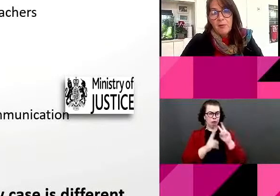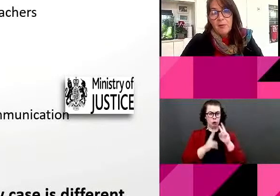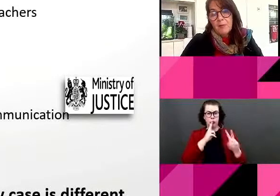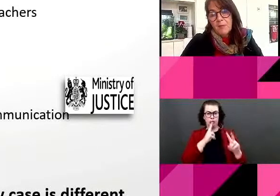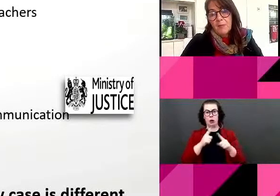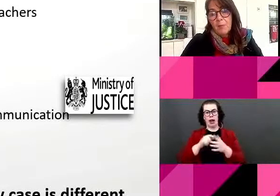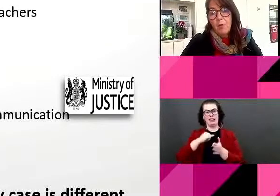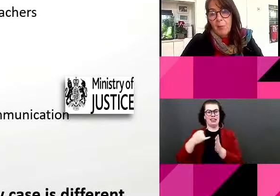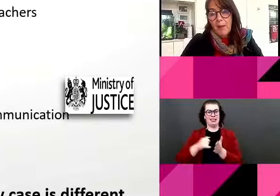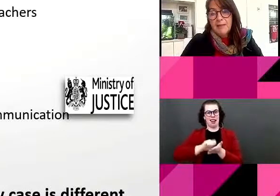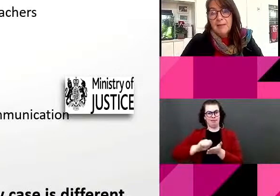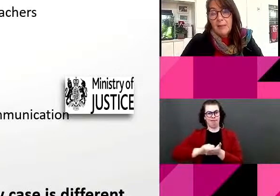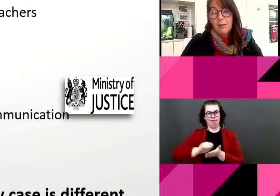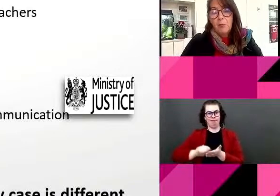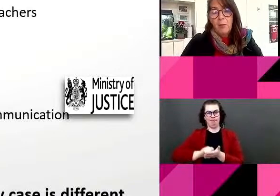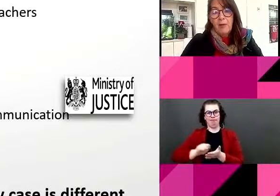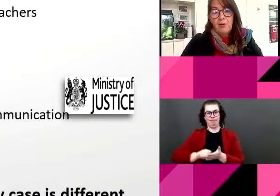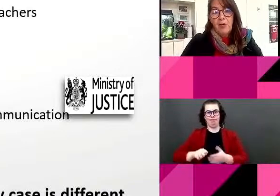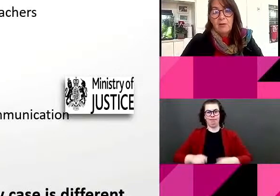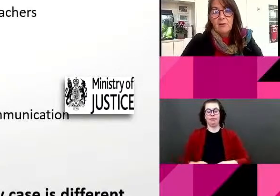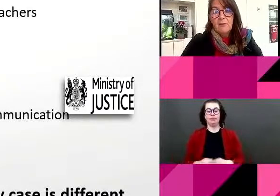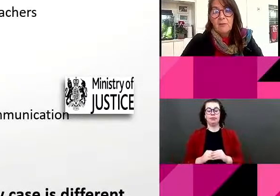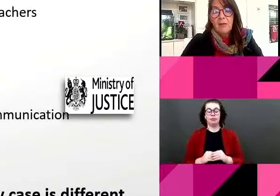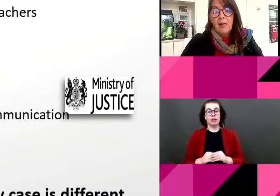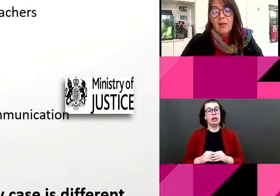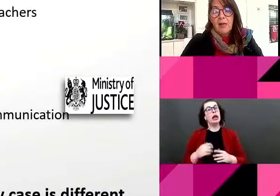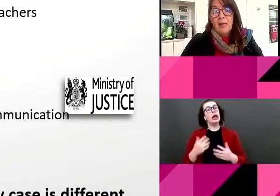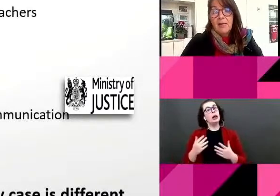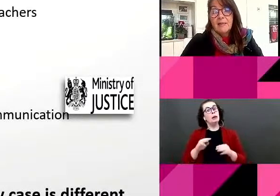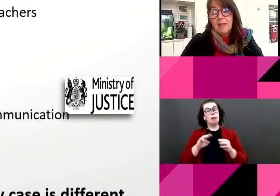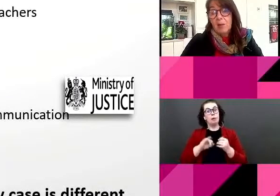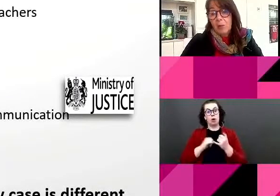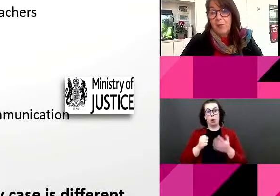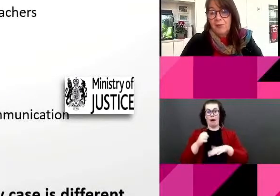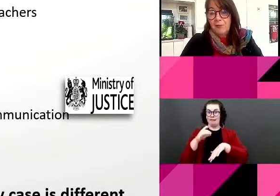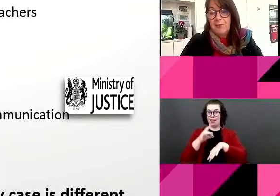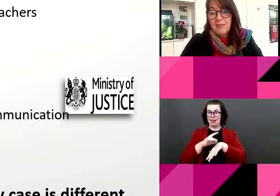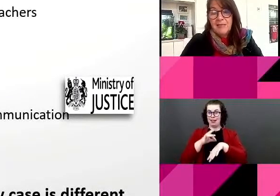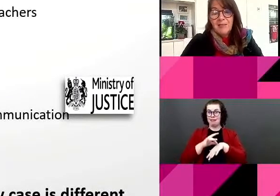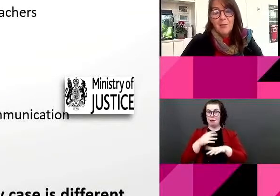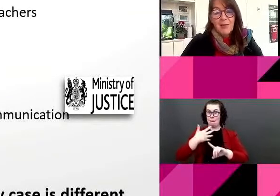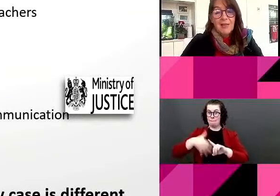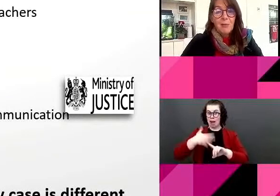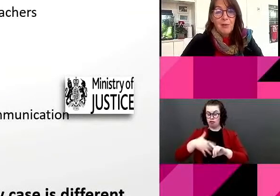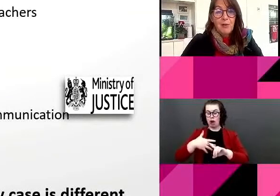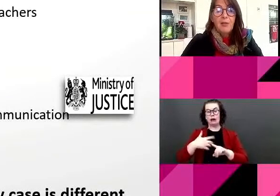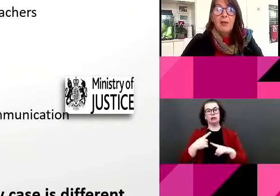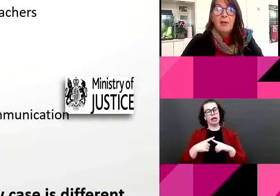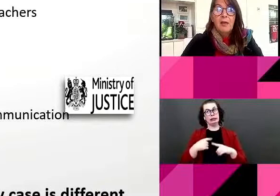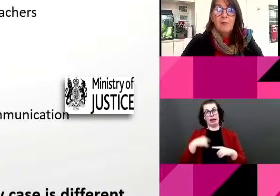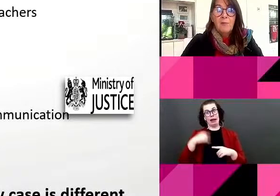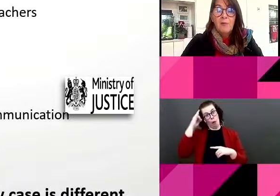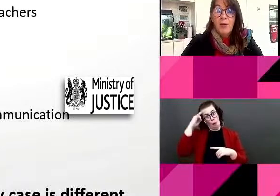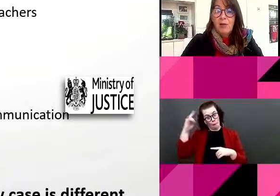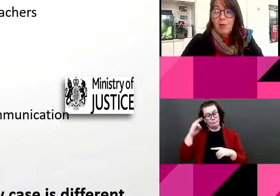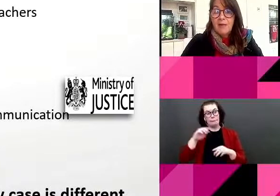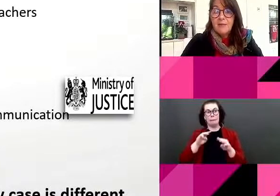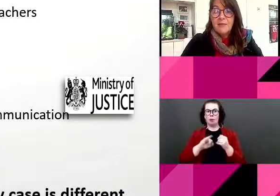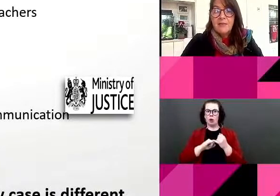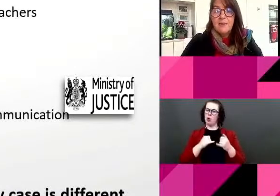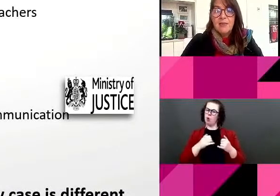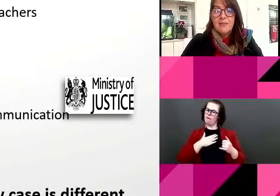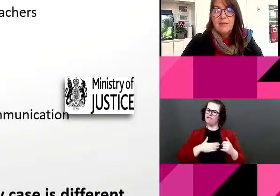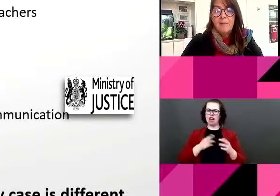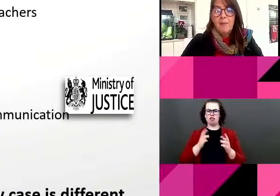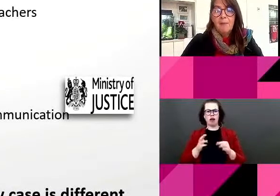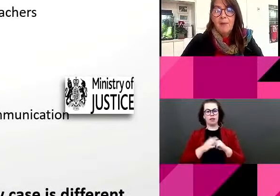with a robust clinical background and I hope an affinity to working with fair rights